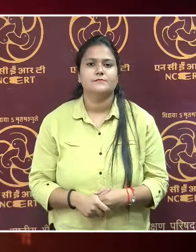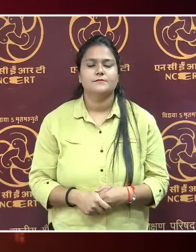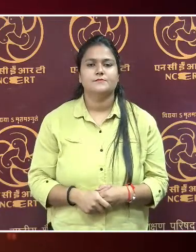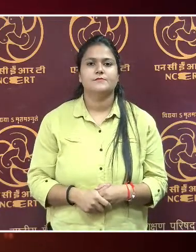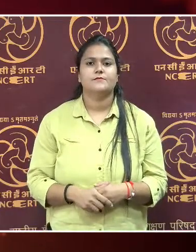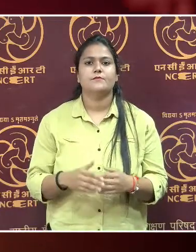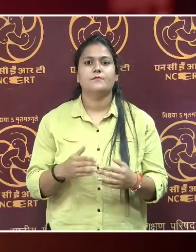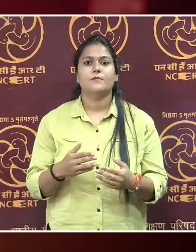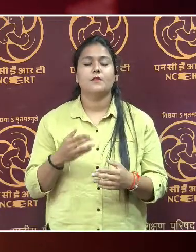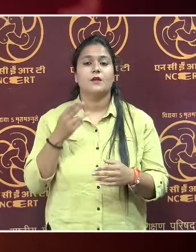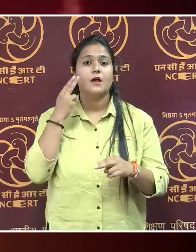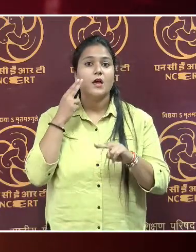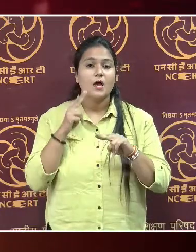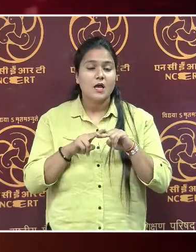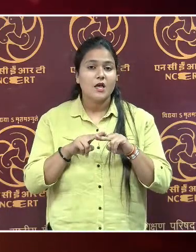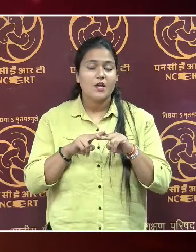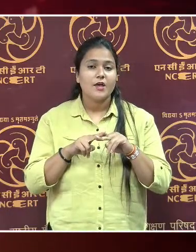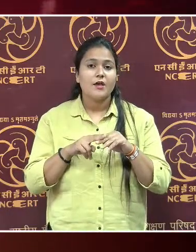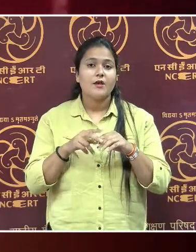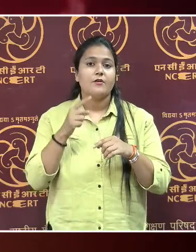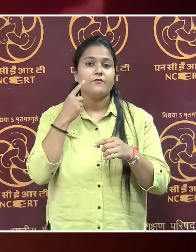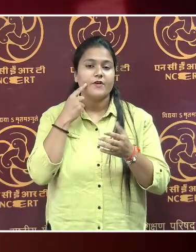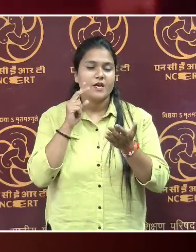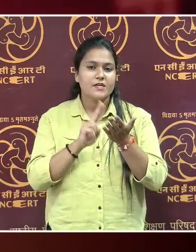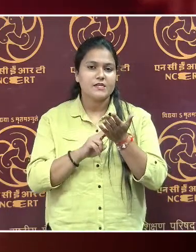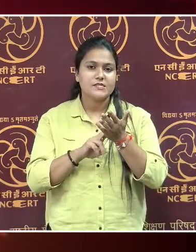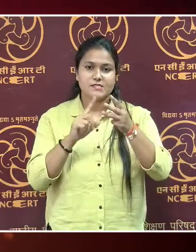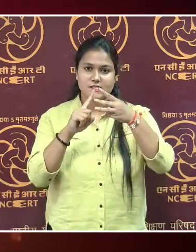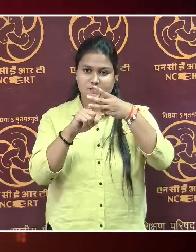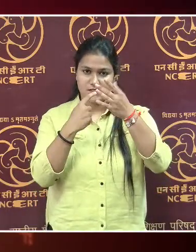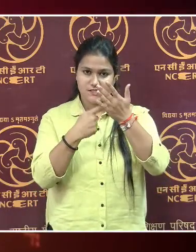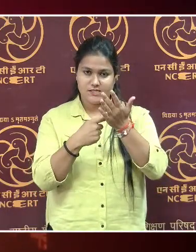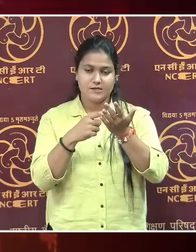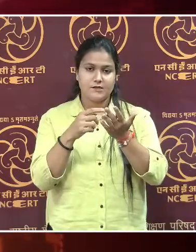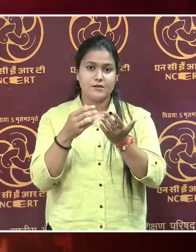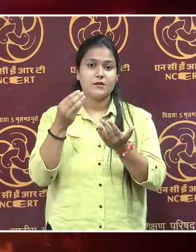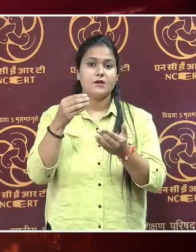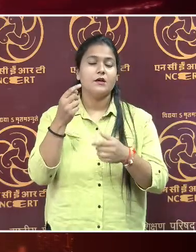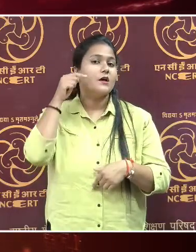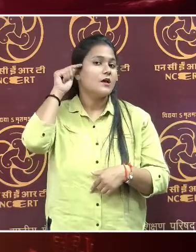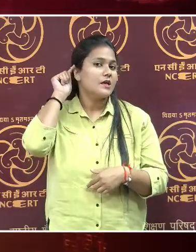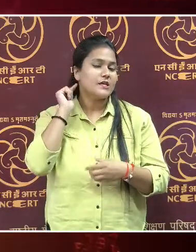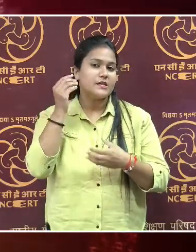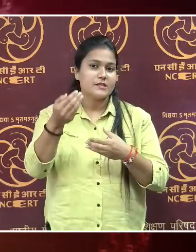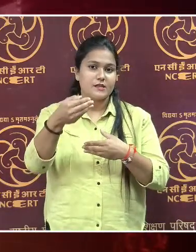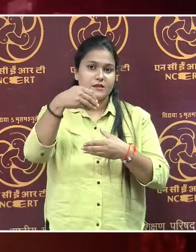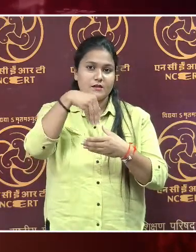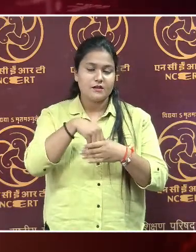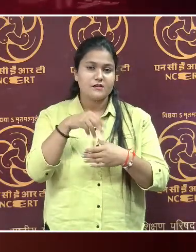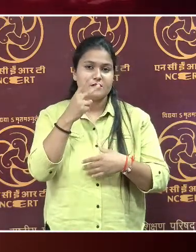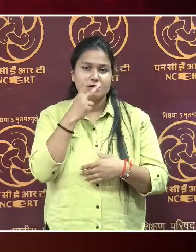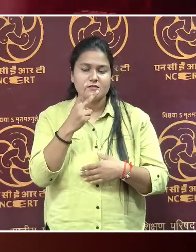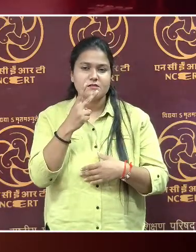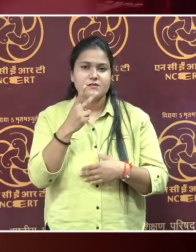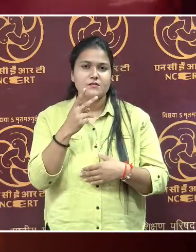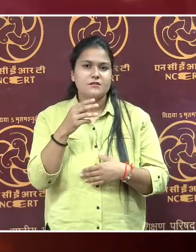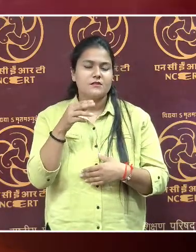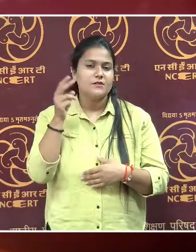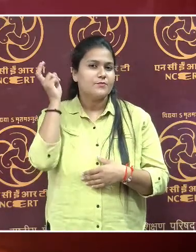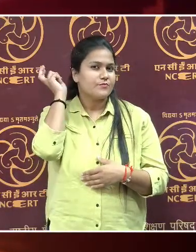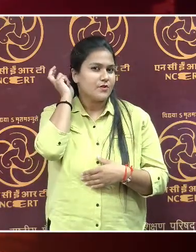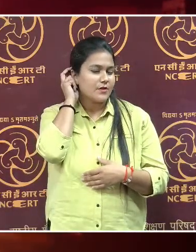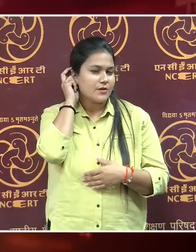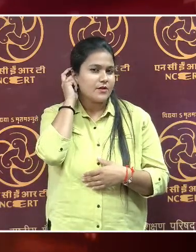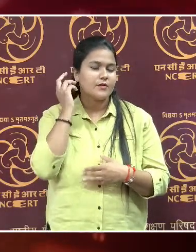that happens in the inner ear where the cochlear and our balancing system is there, the vestibular system is there. Okay, usually they are not